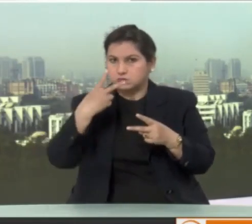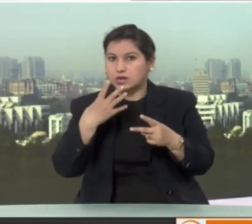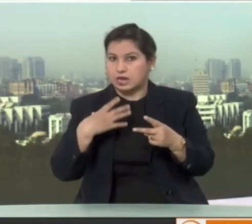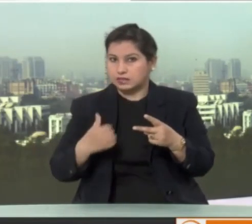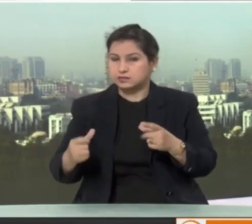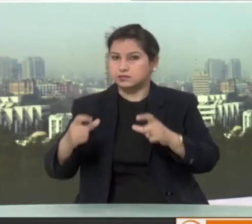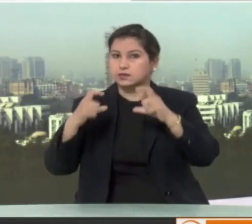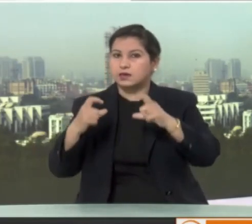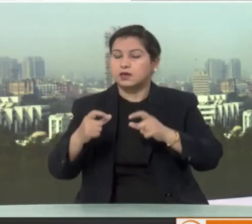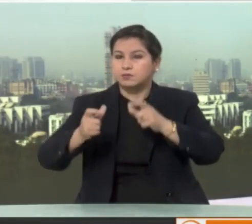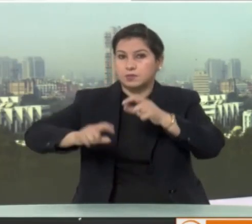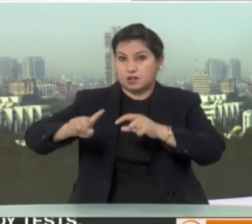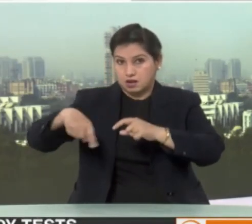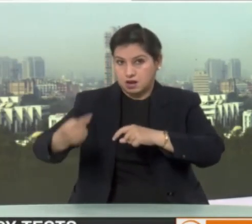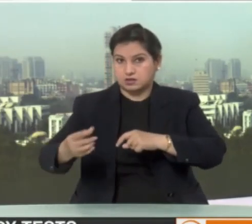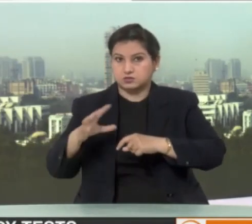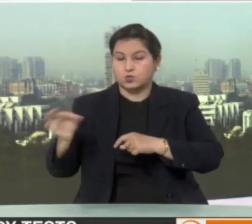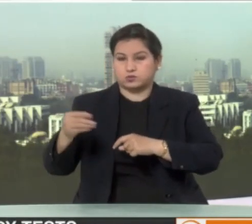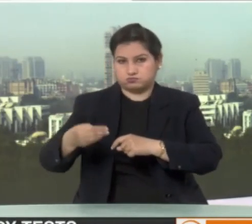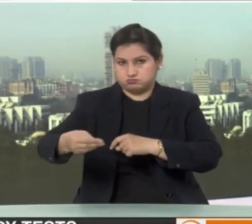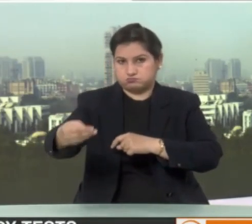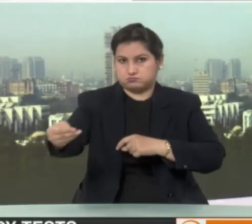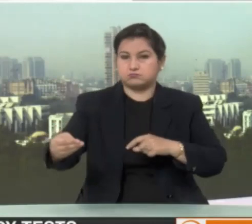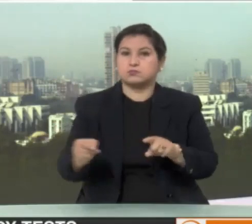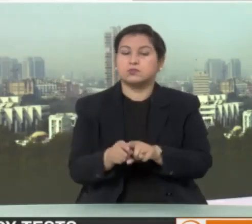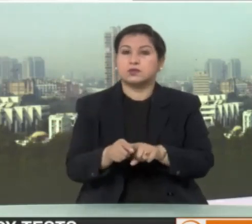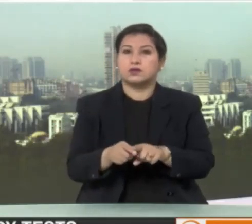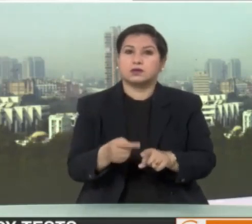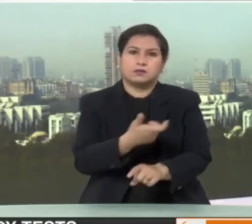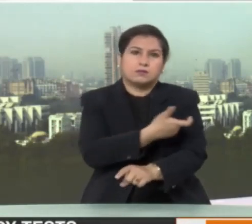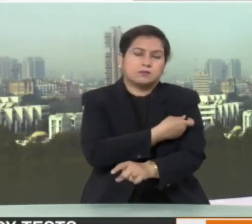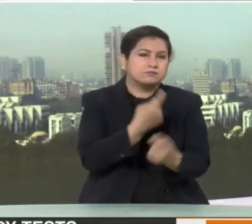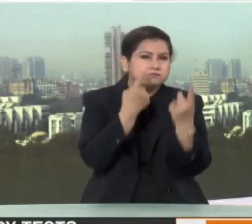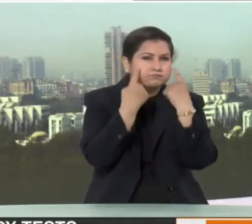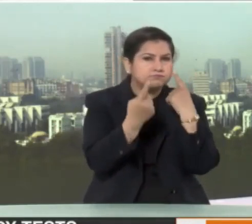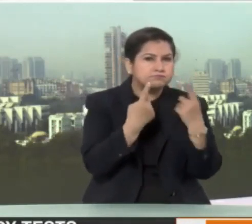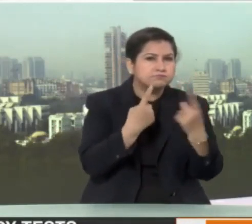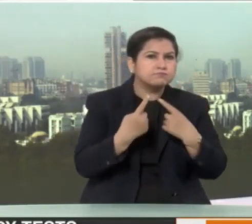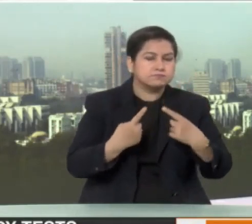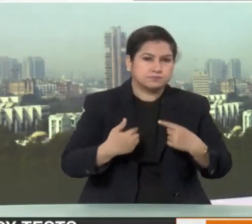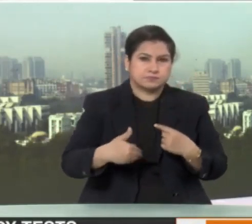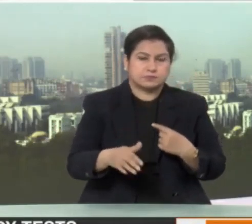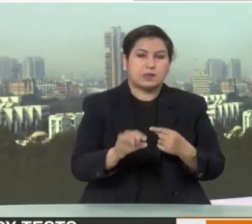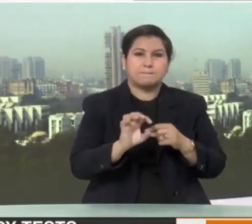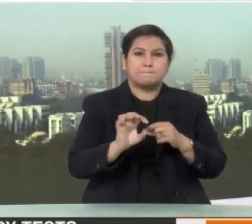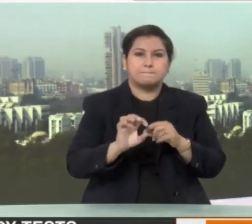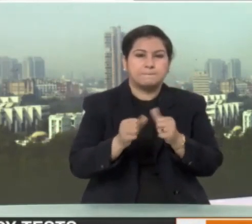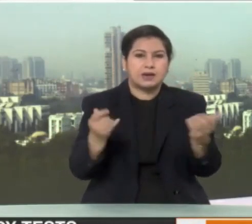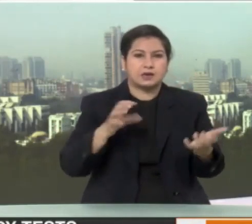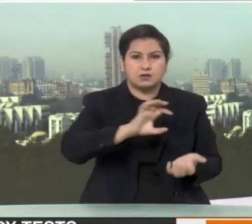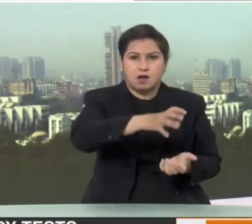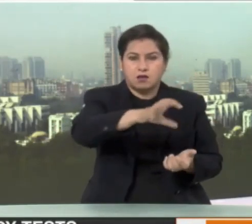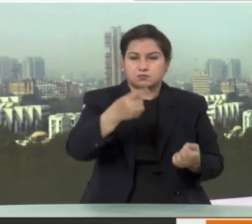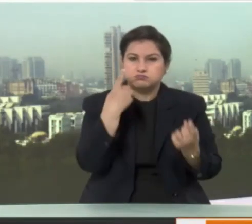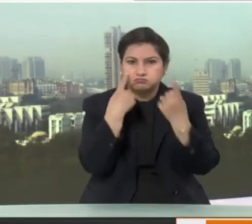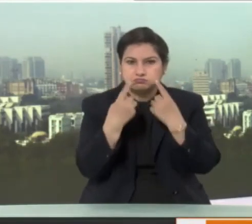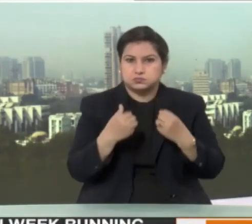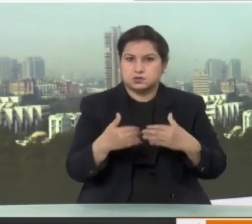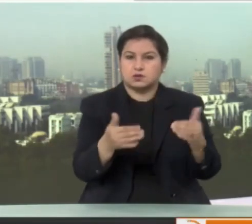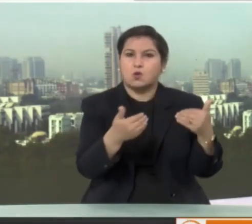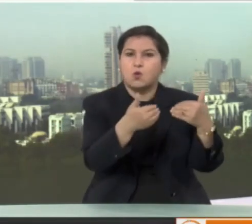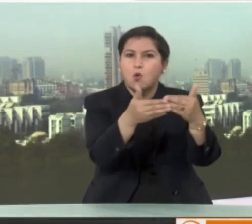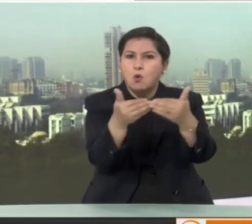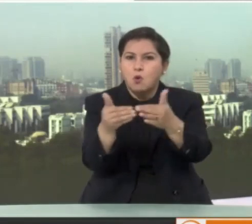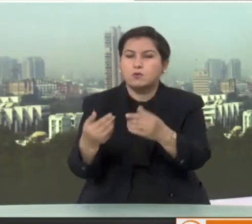and care workers from next week. Mass antibody testing is being considered by many countries as a way to speed the reopening